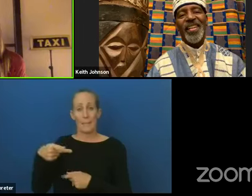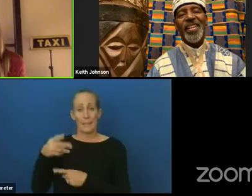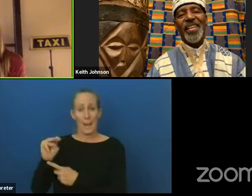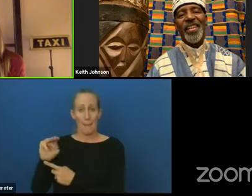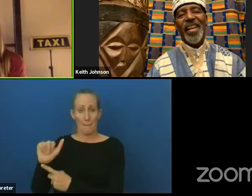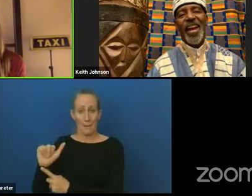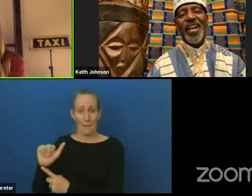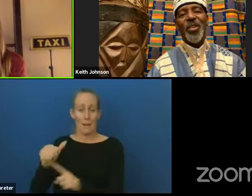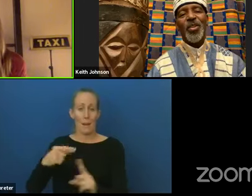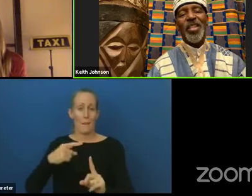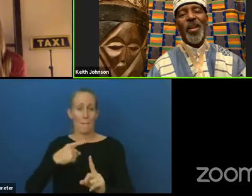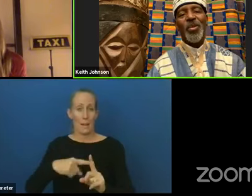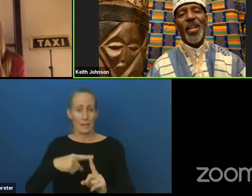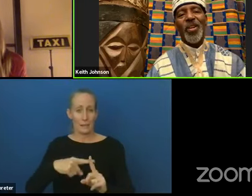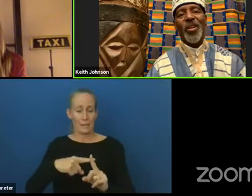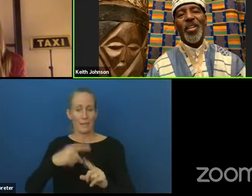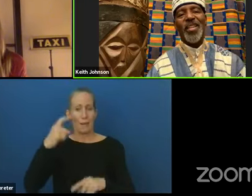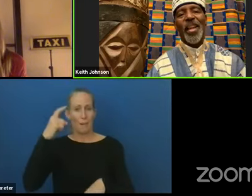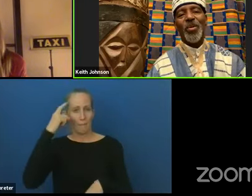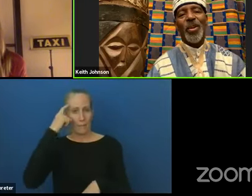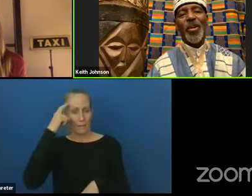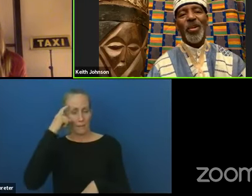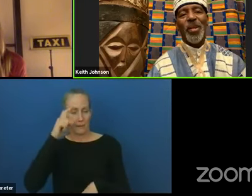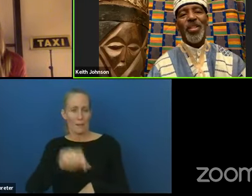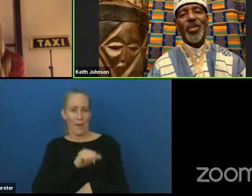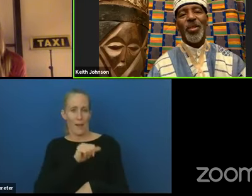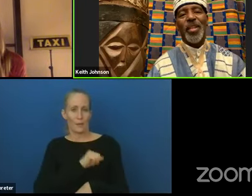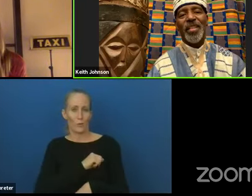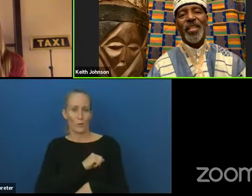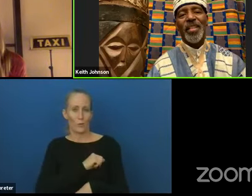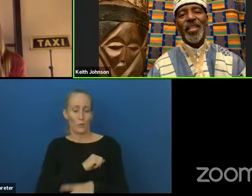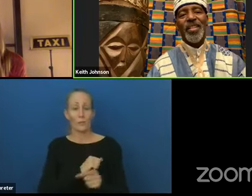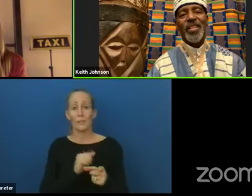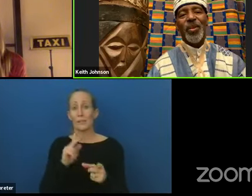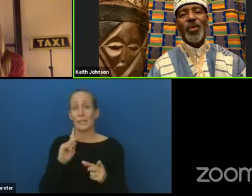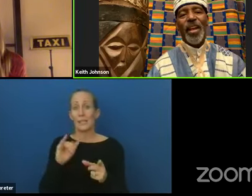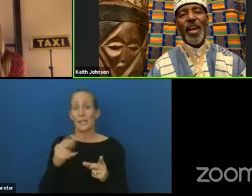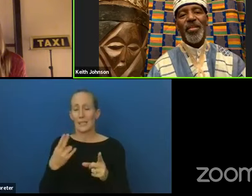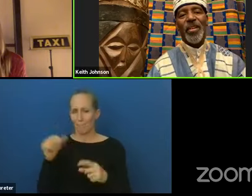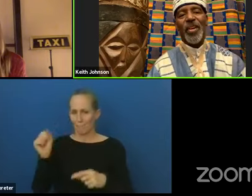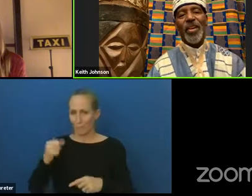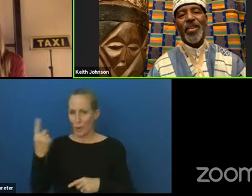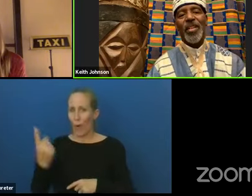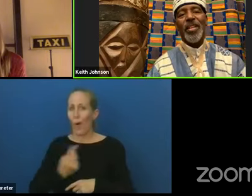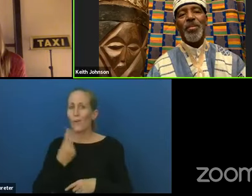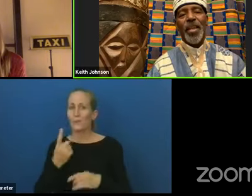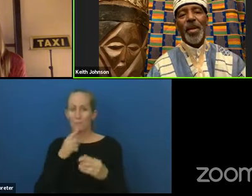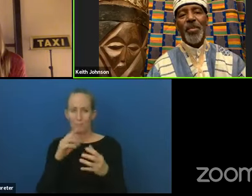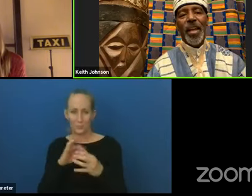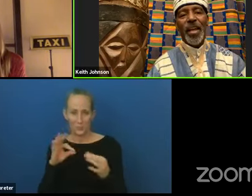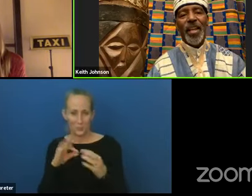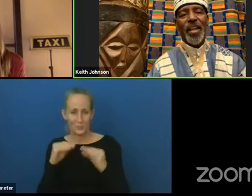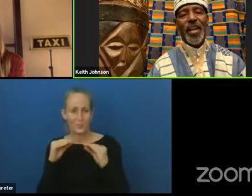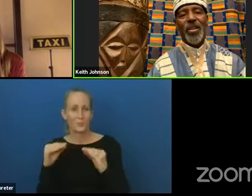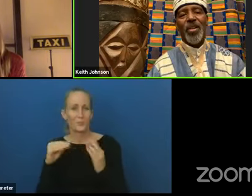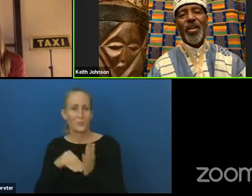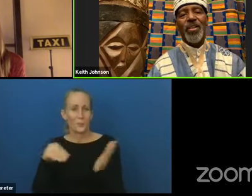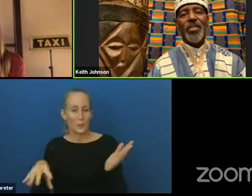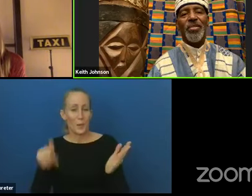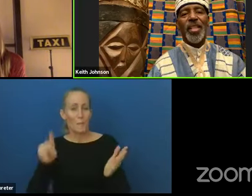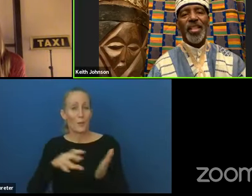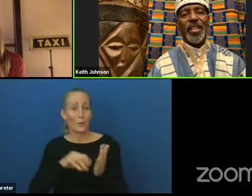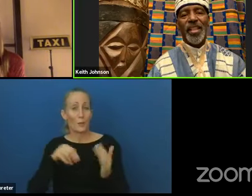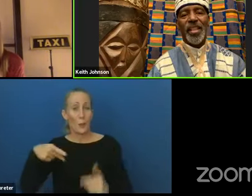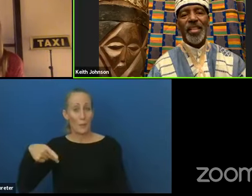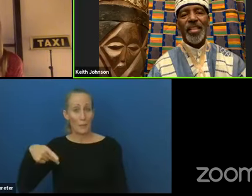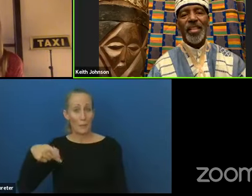fantastic. Yeah, I use that one all the time with all of my students. So they have to learn PMA and they have to learn